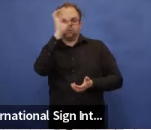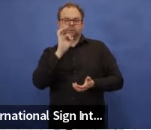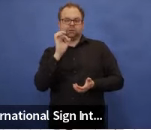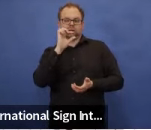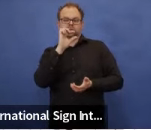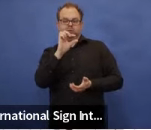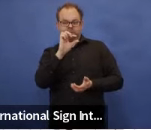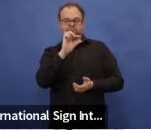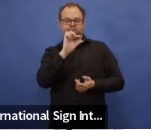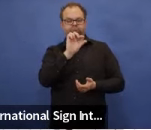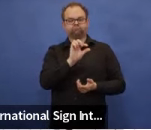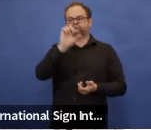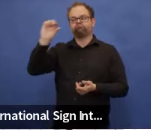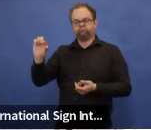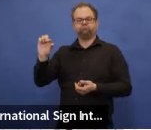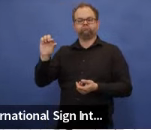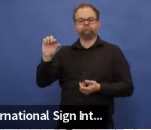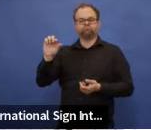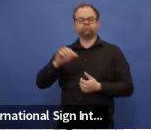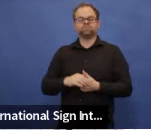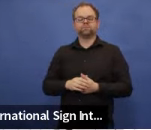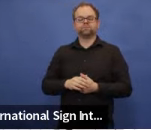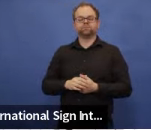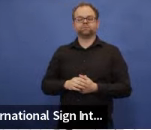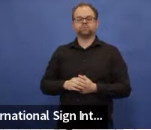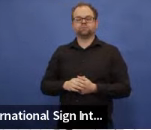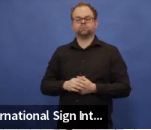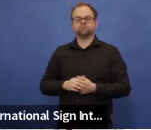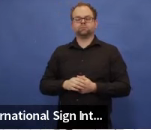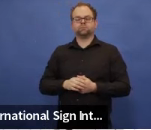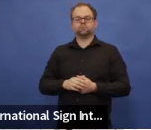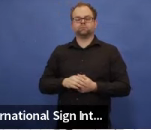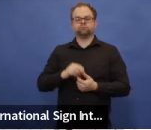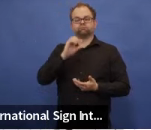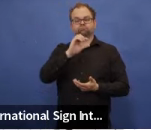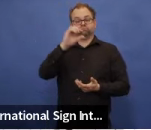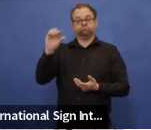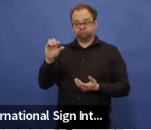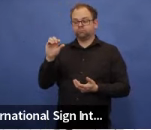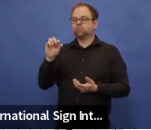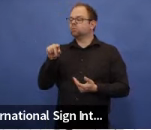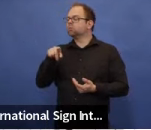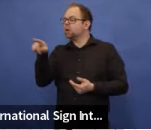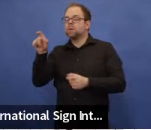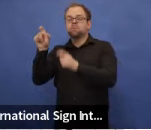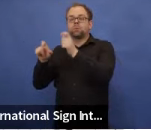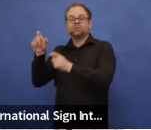operational planning of activities. Next slide, please.